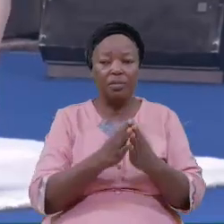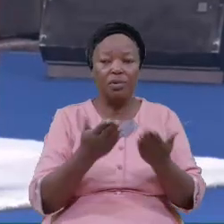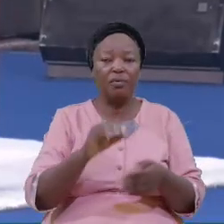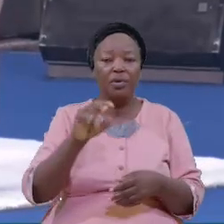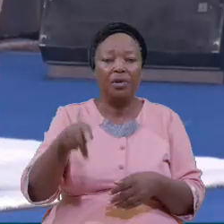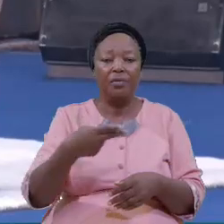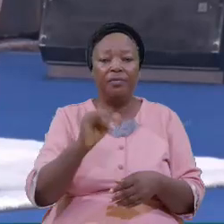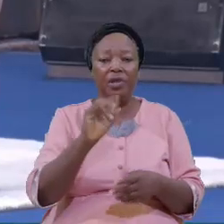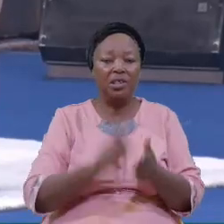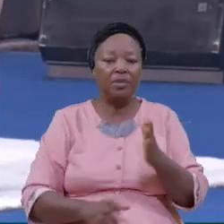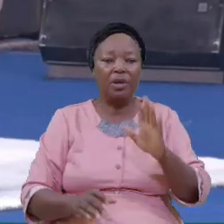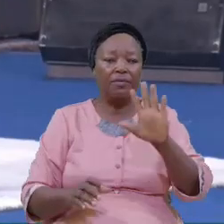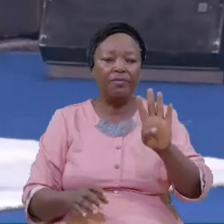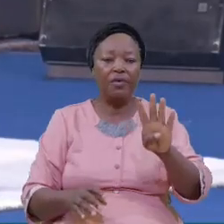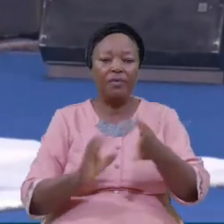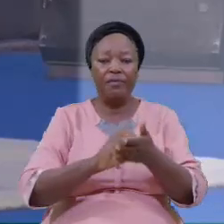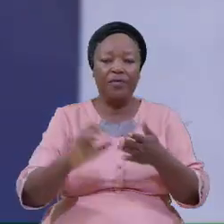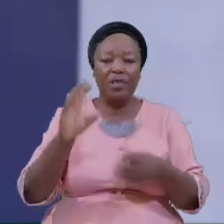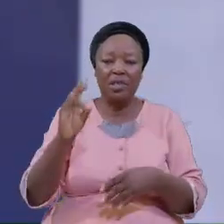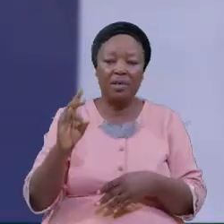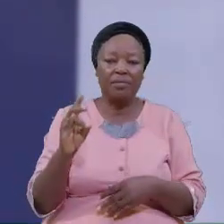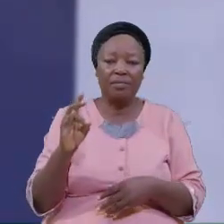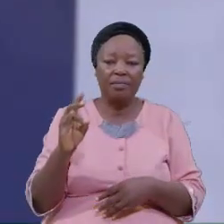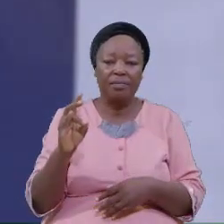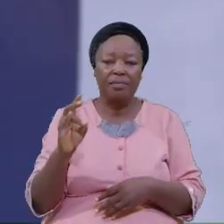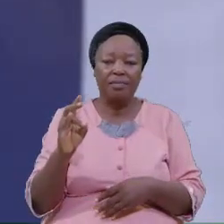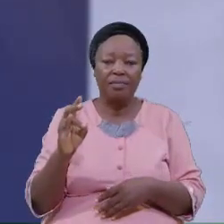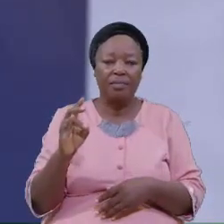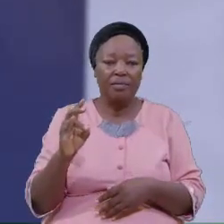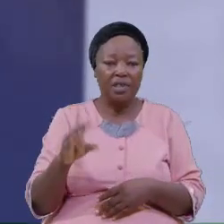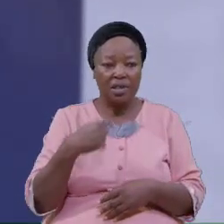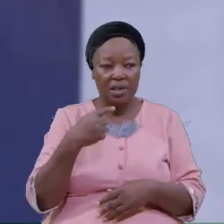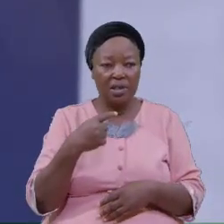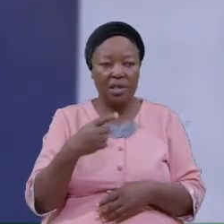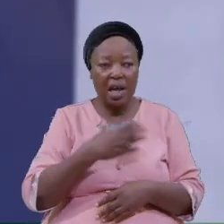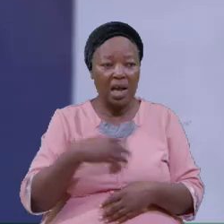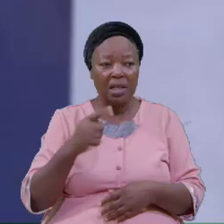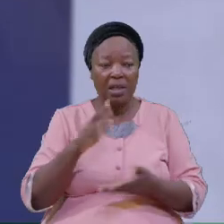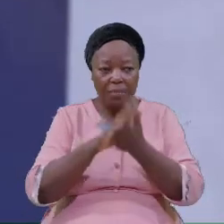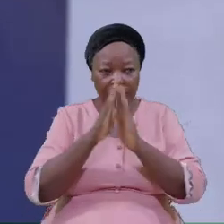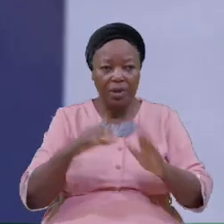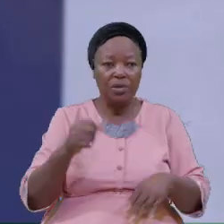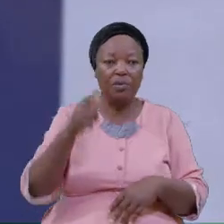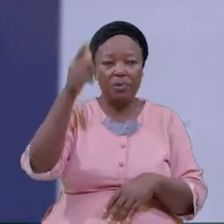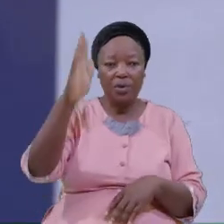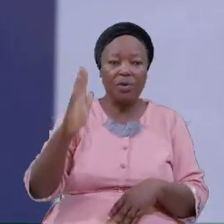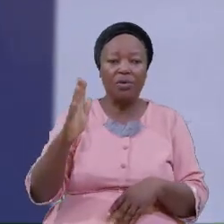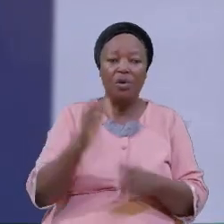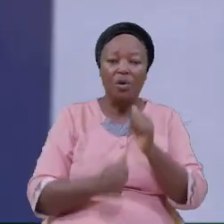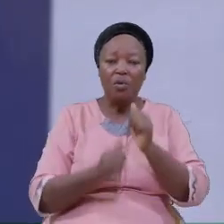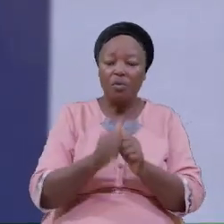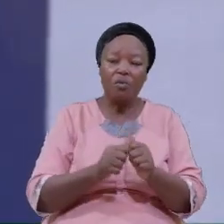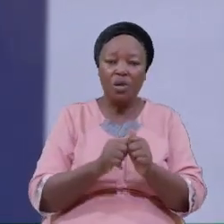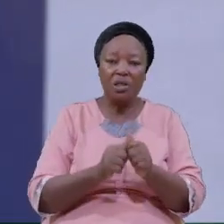from verse 7. It says, and the peace of God, which passeth